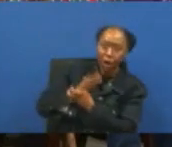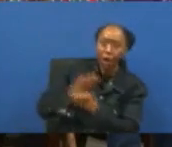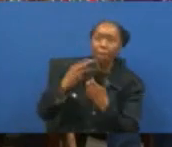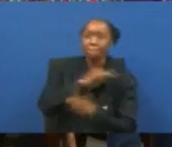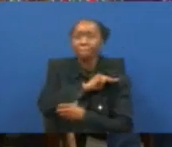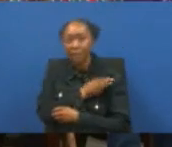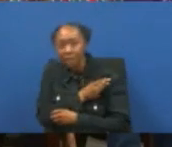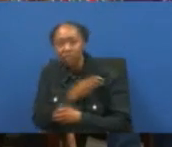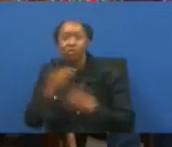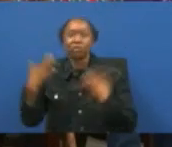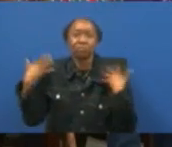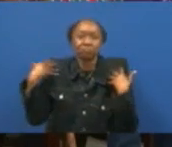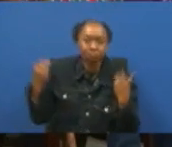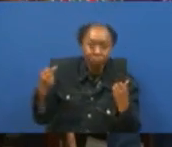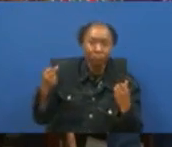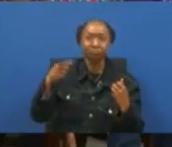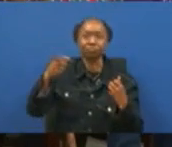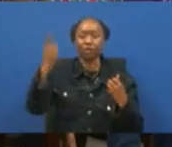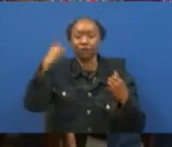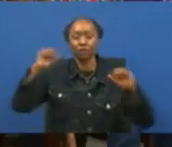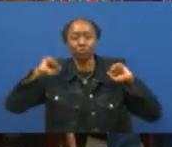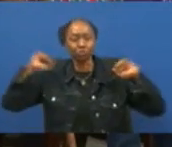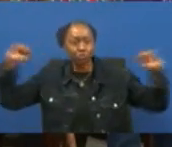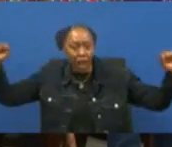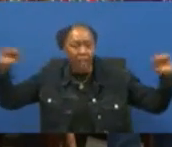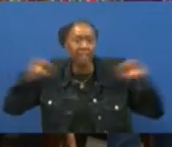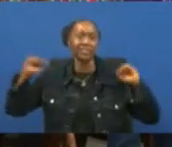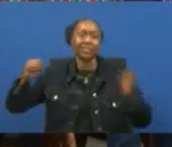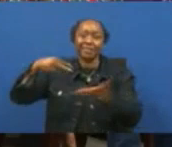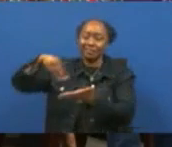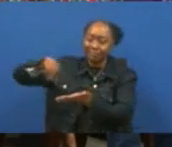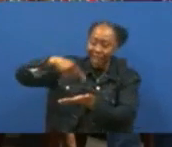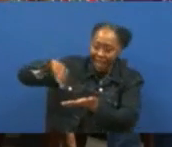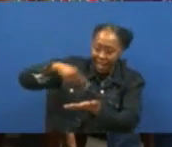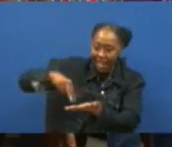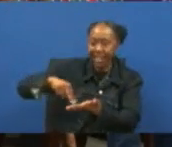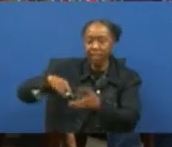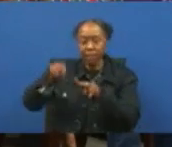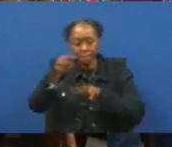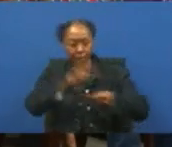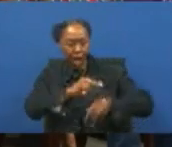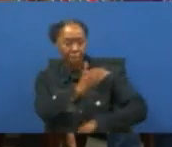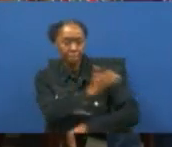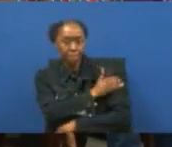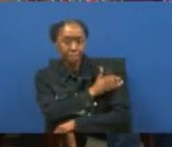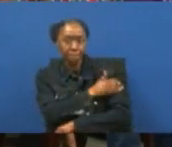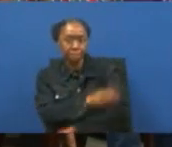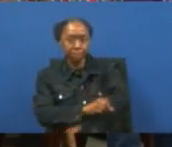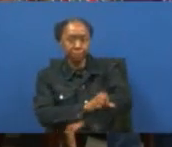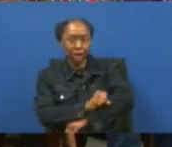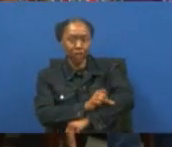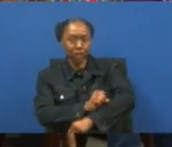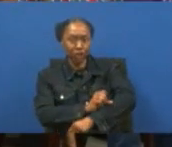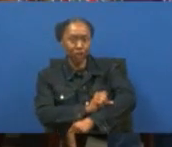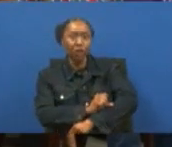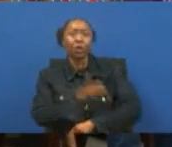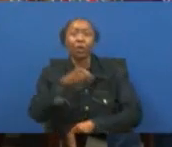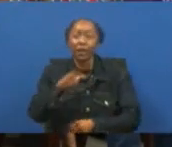aerobics, dance, stretch classes, monitoring blood pressure, and